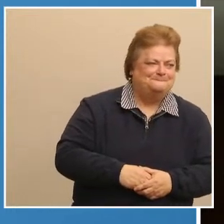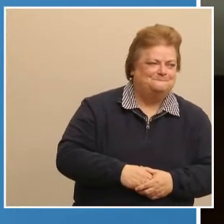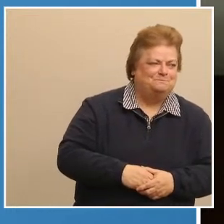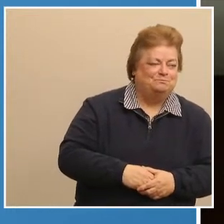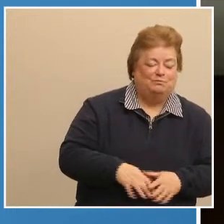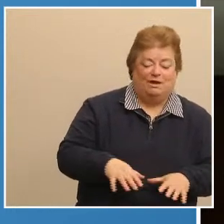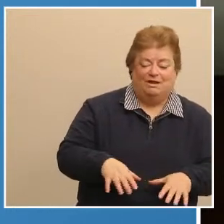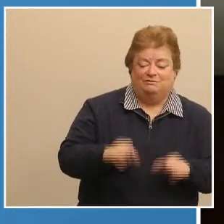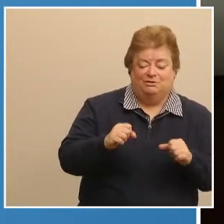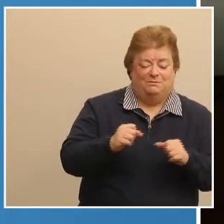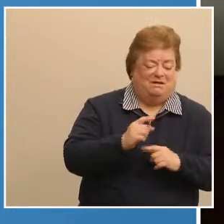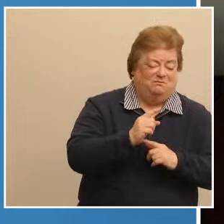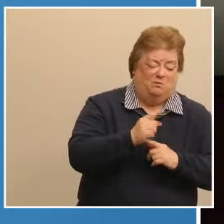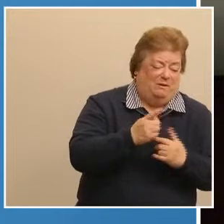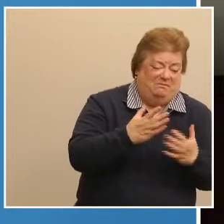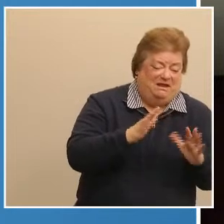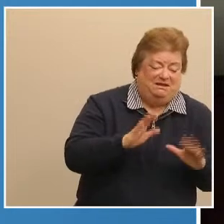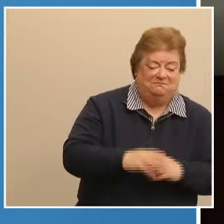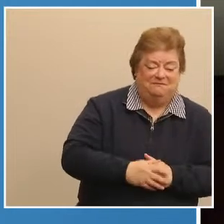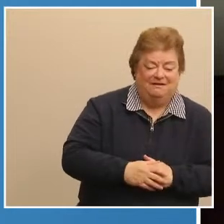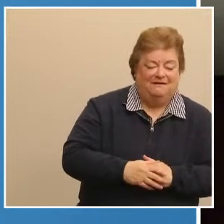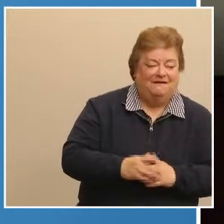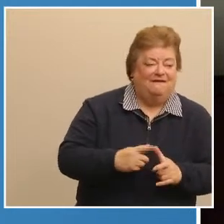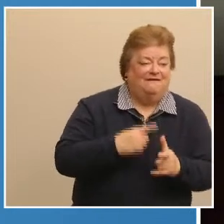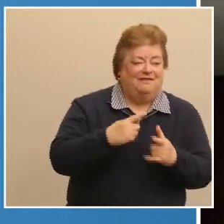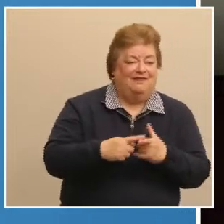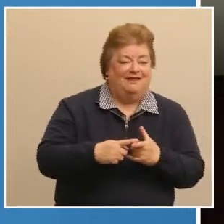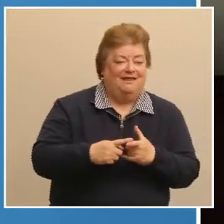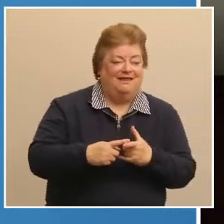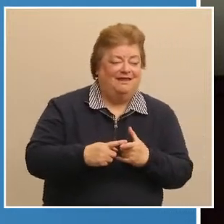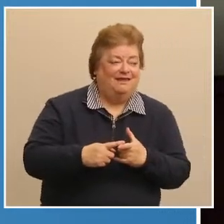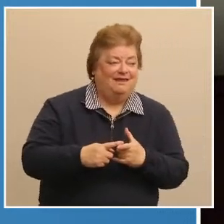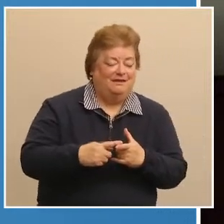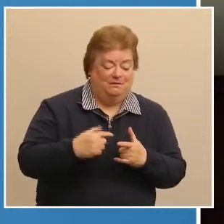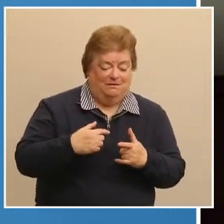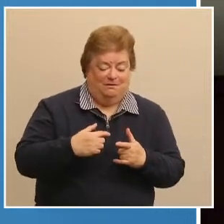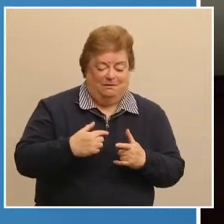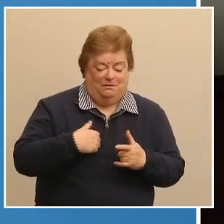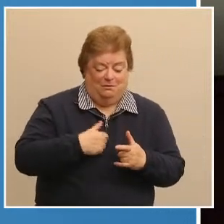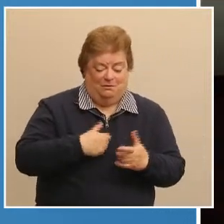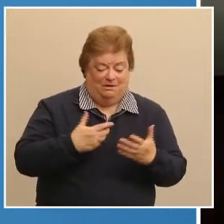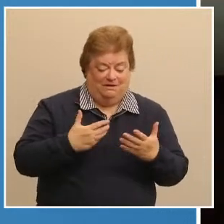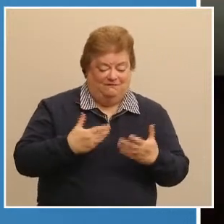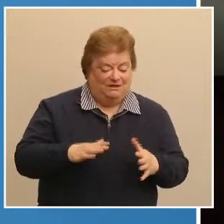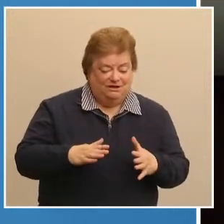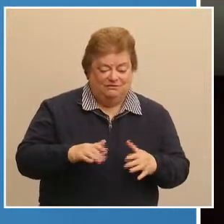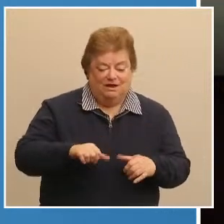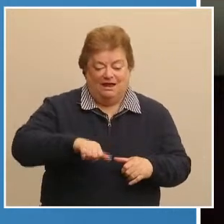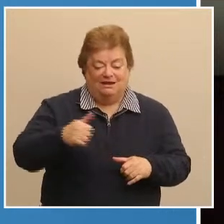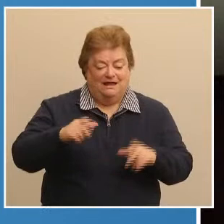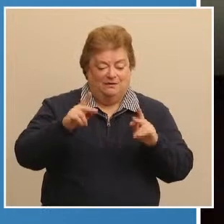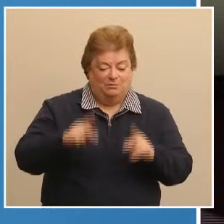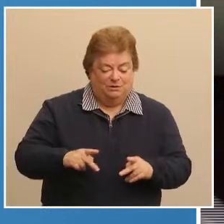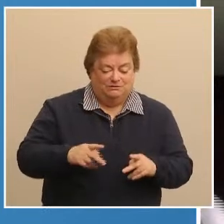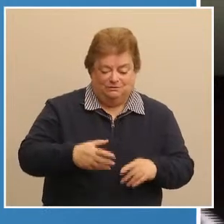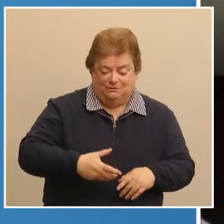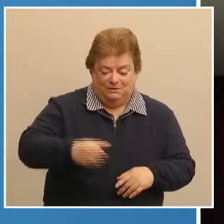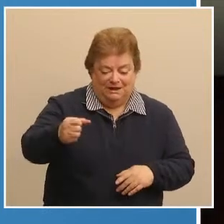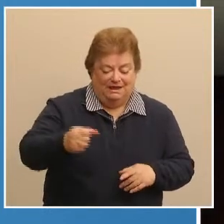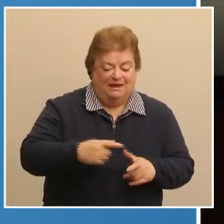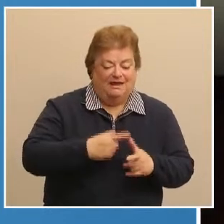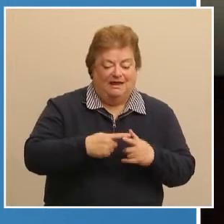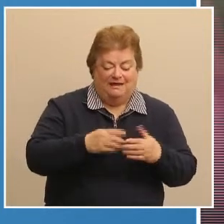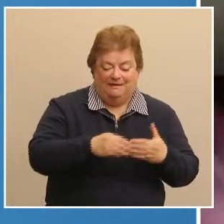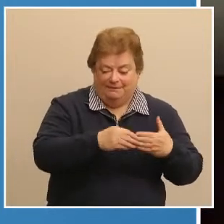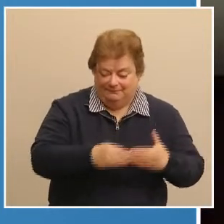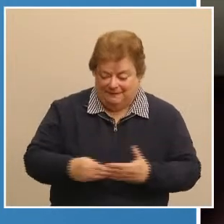It took about a minute, and before we had finished filling them out, there was somebody there to take them from us and pointed us